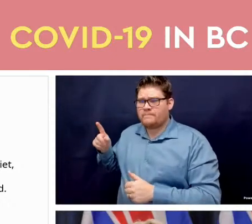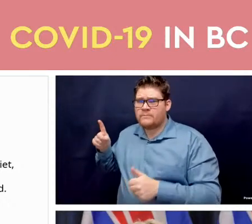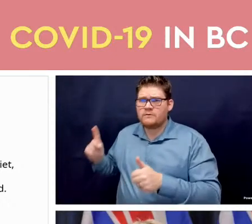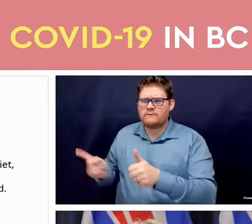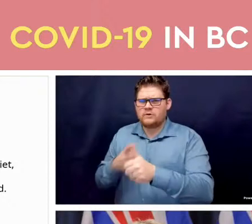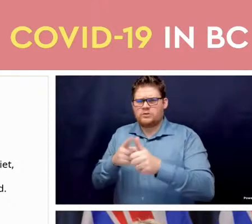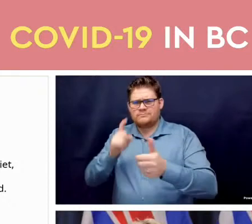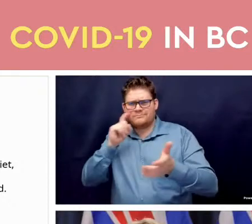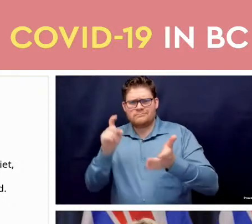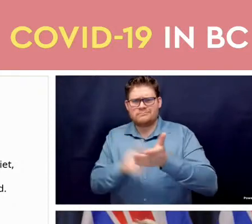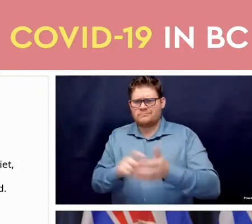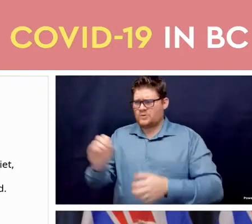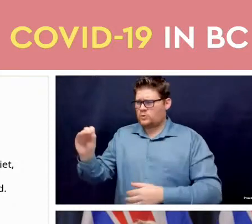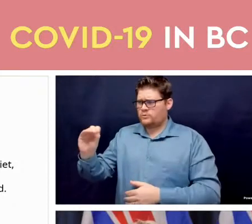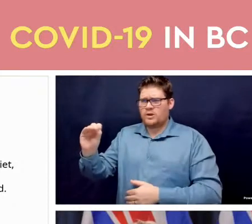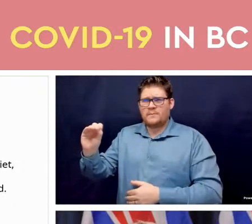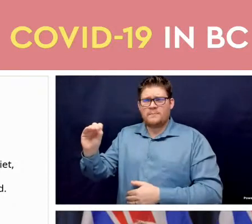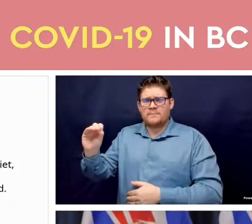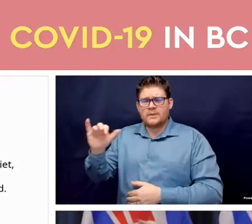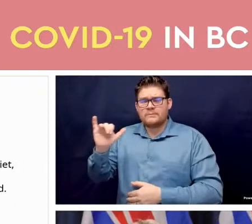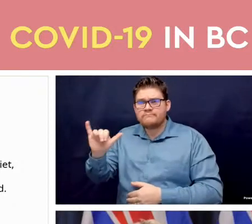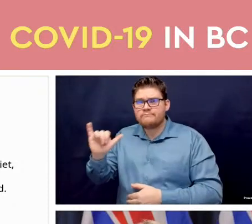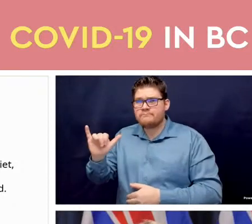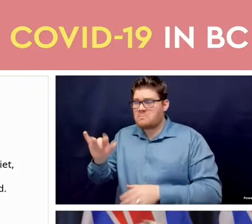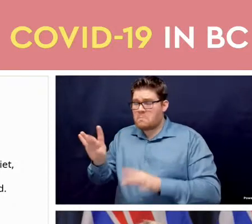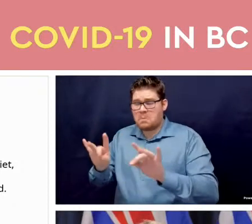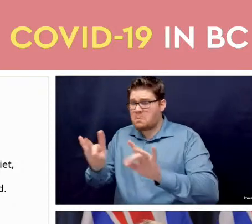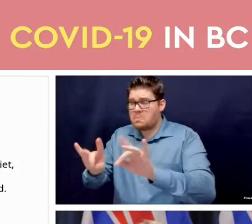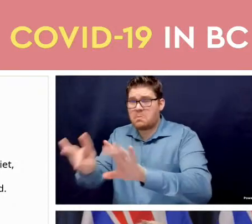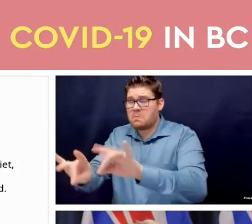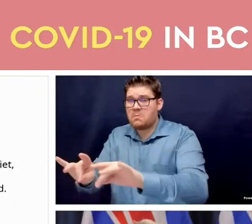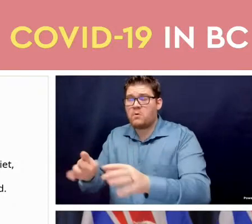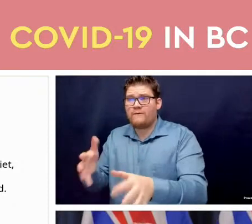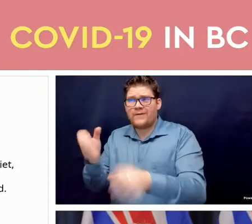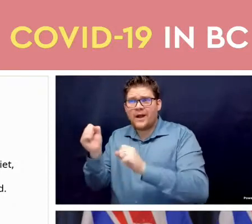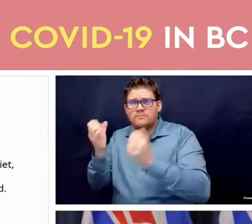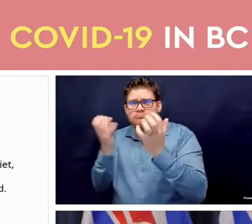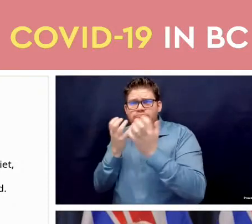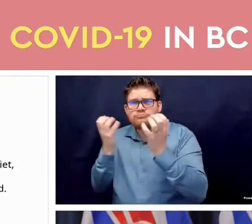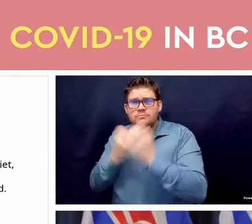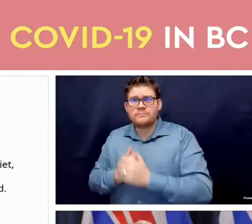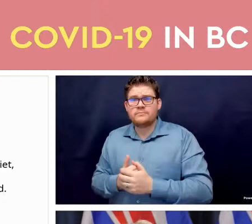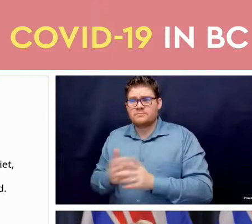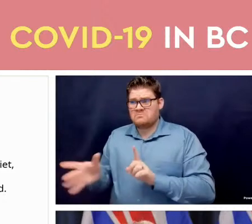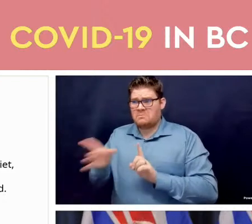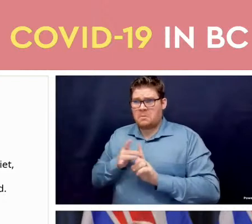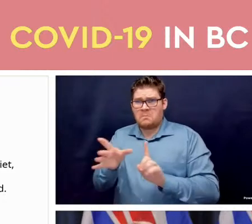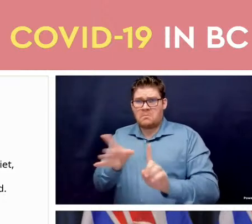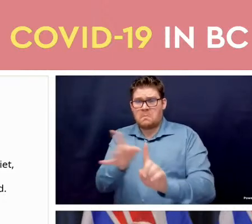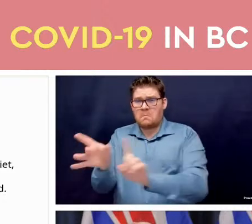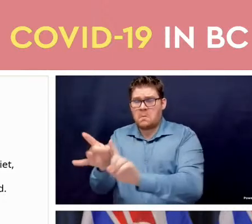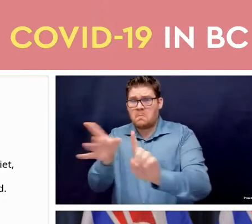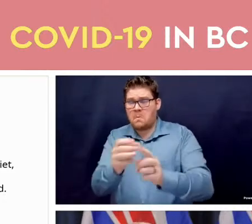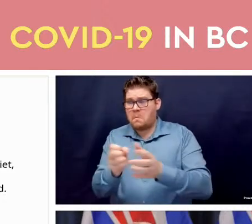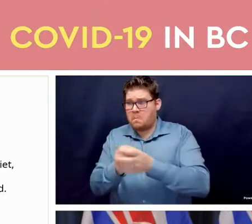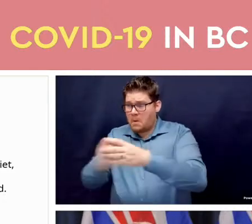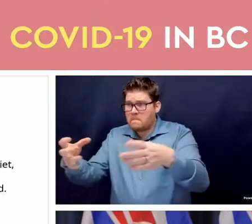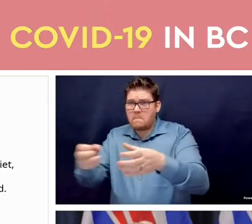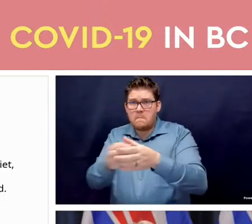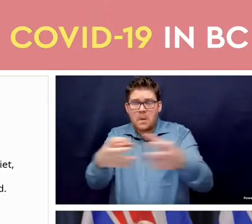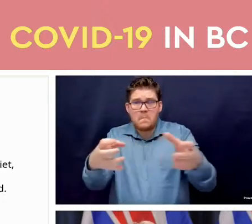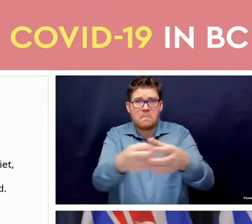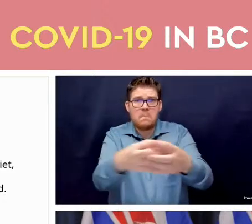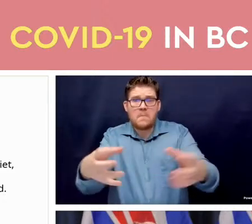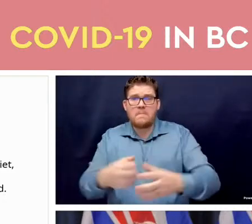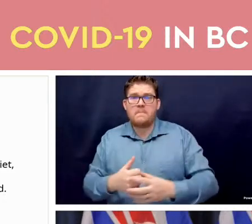increase, and we were seeing transmission rates explode in our communities. And that's when we had to think down the